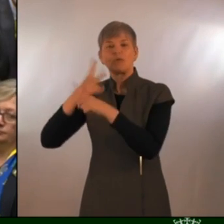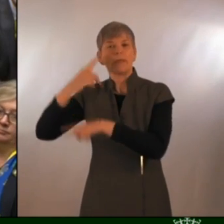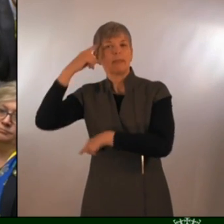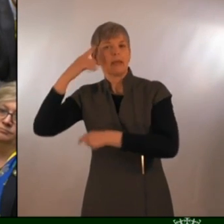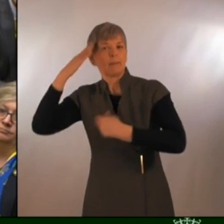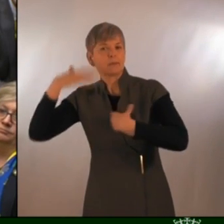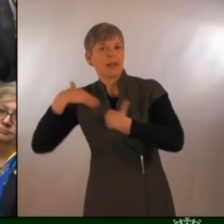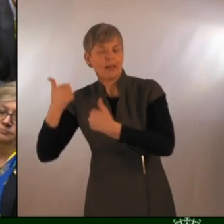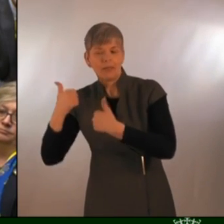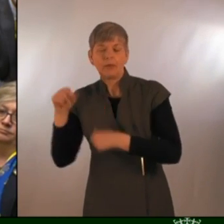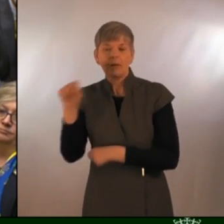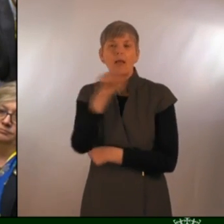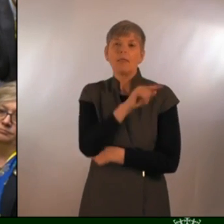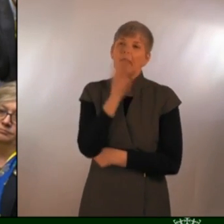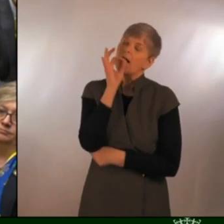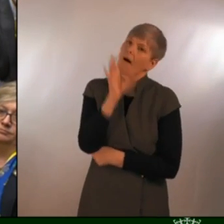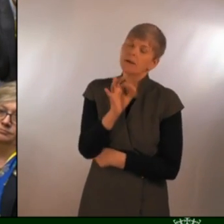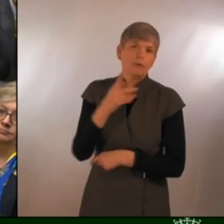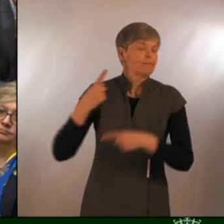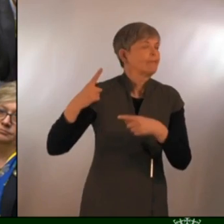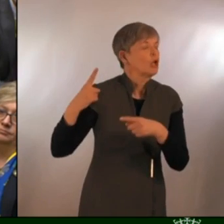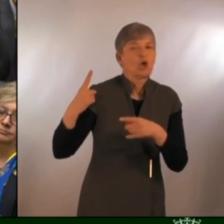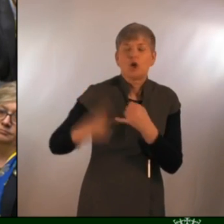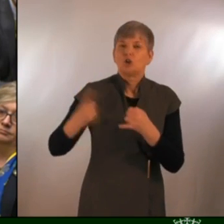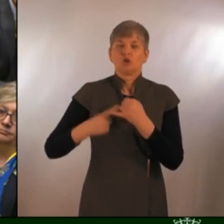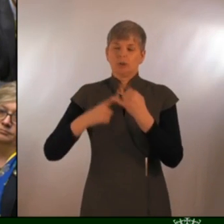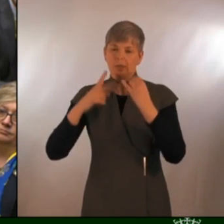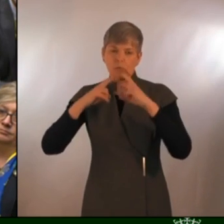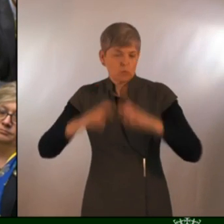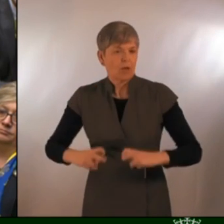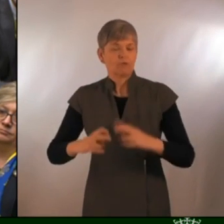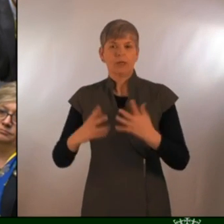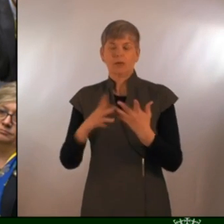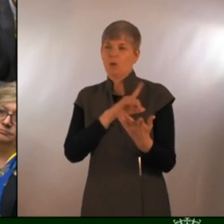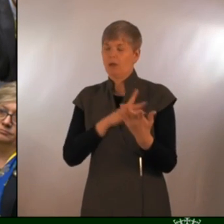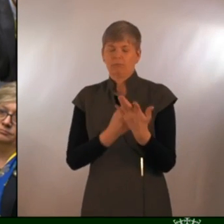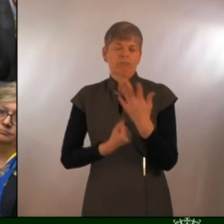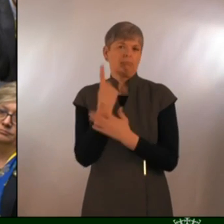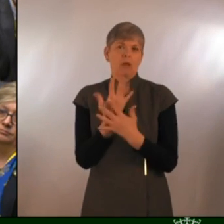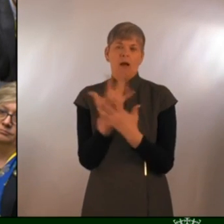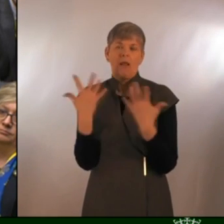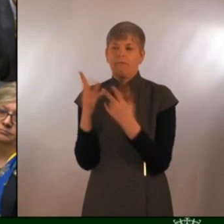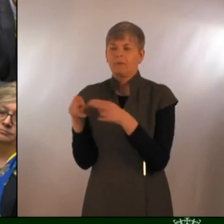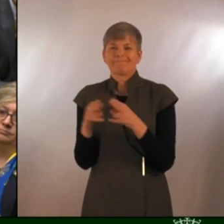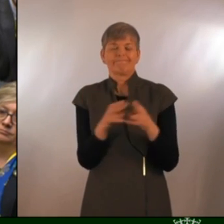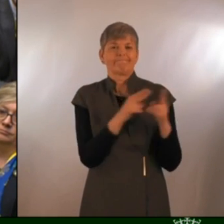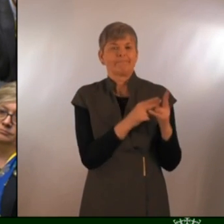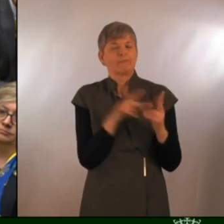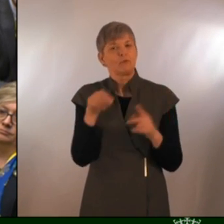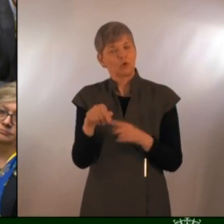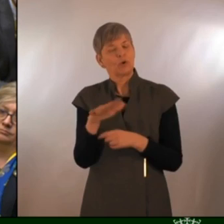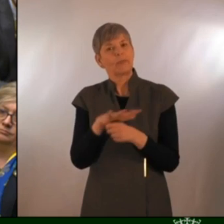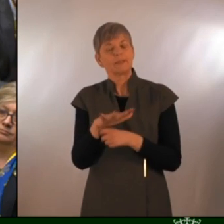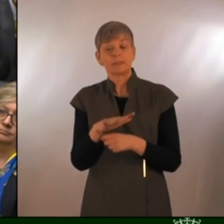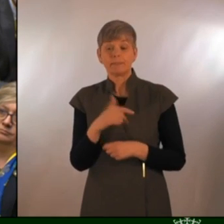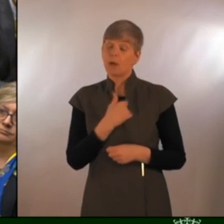deaths linked to failures in the UK social security system. A family in my constituency lost their father and husband to